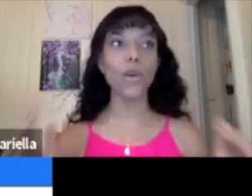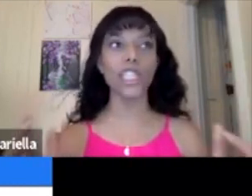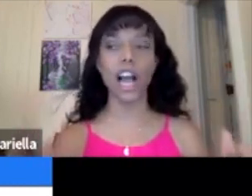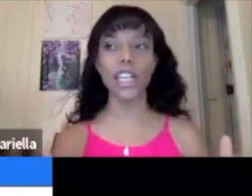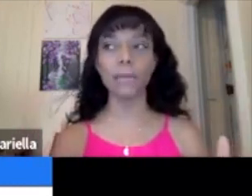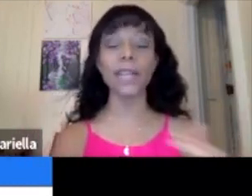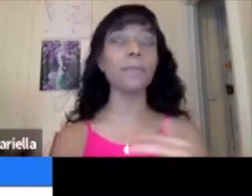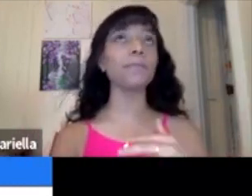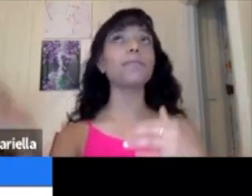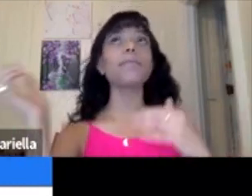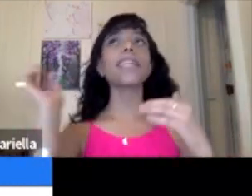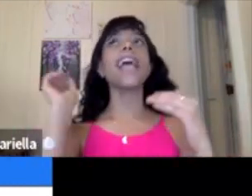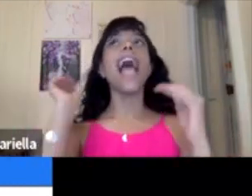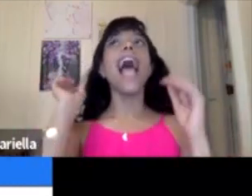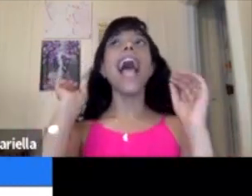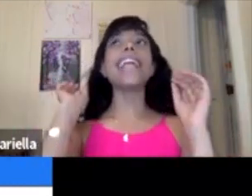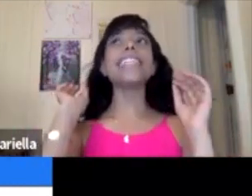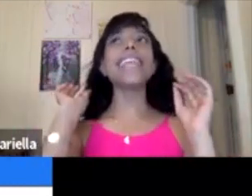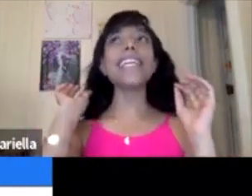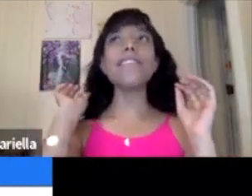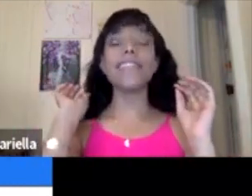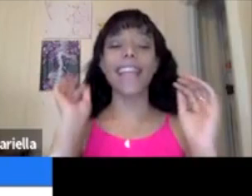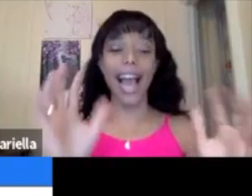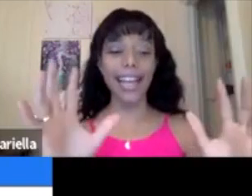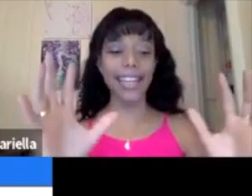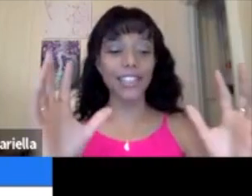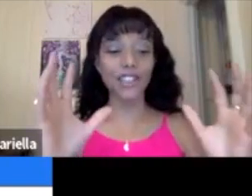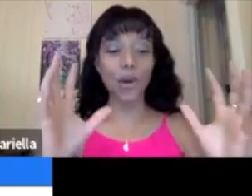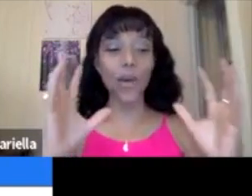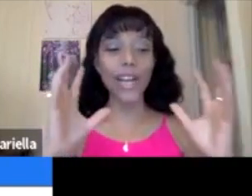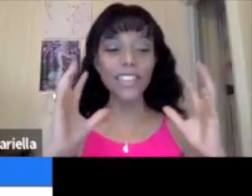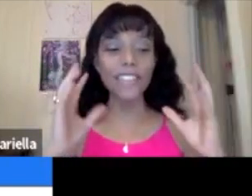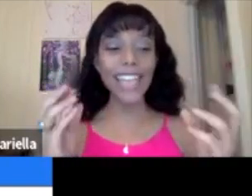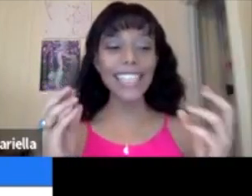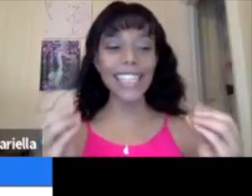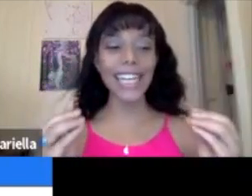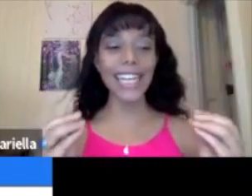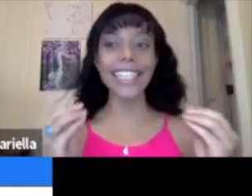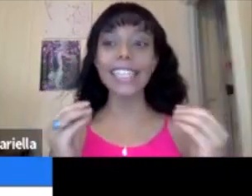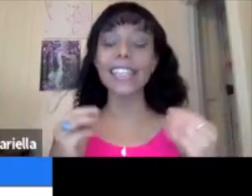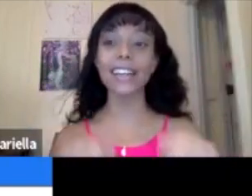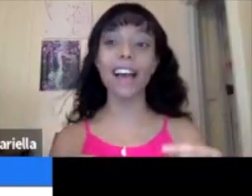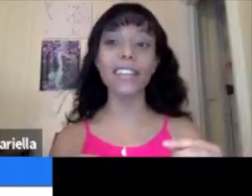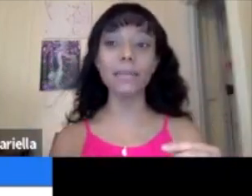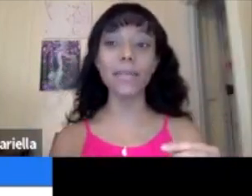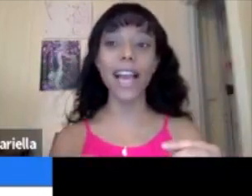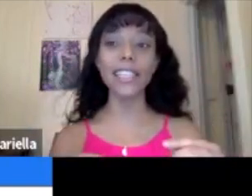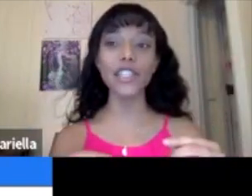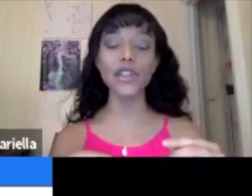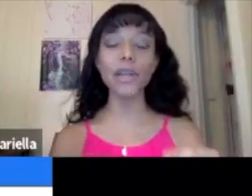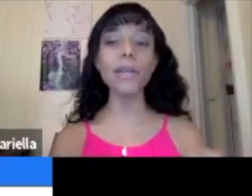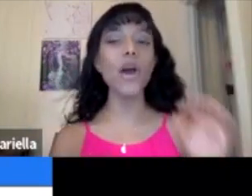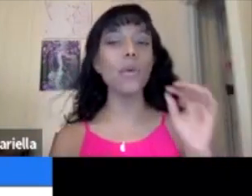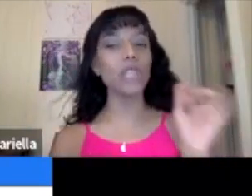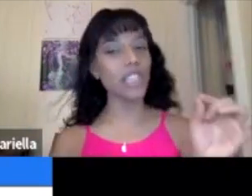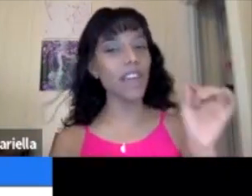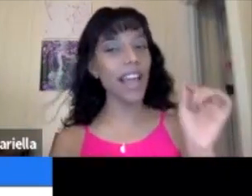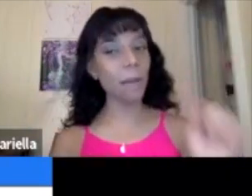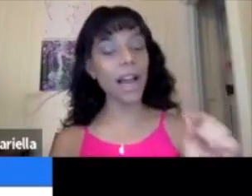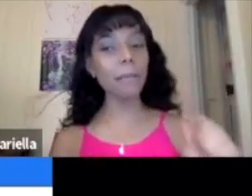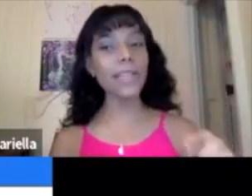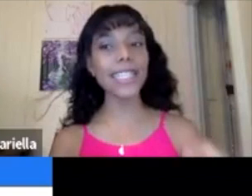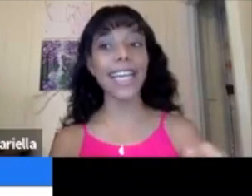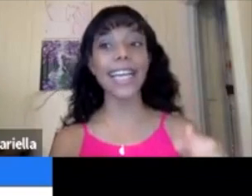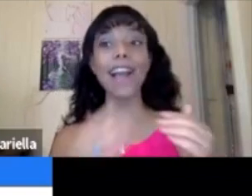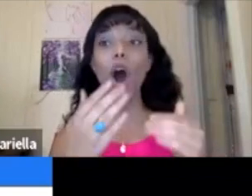a Word document. And it's not even that. So what is fascinating is the technology behind the script, which, if I